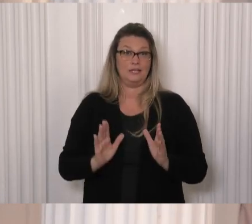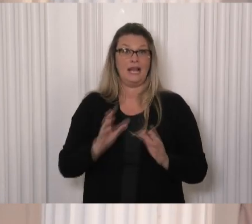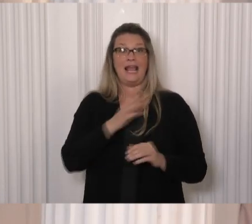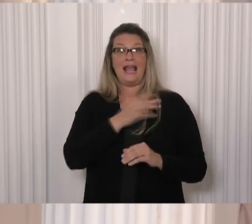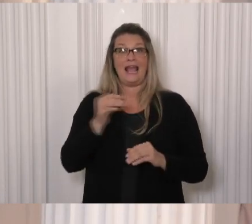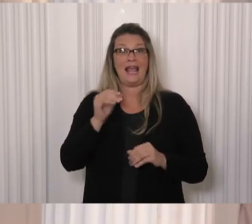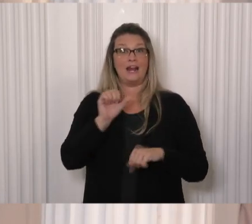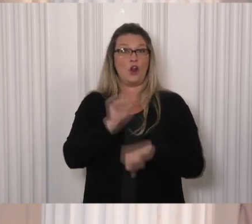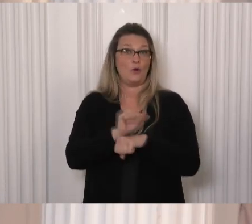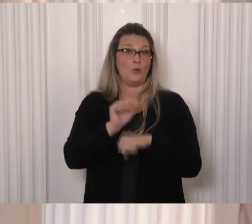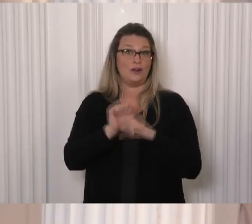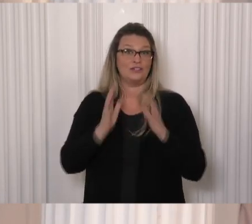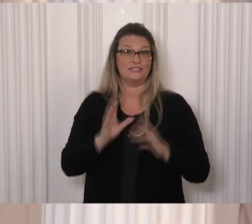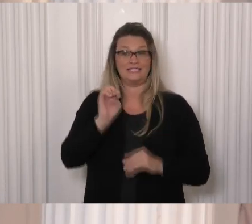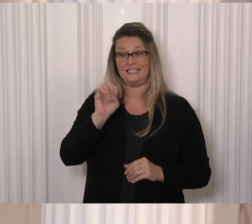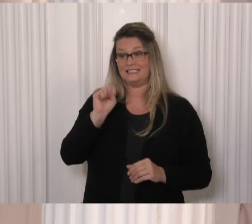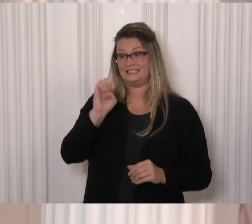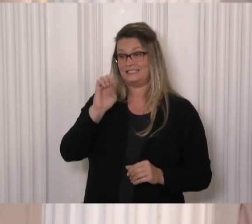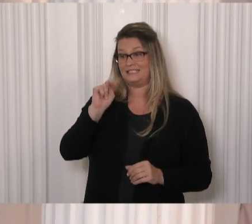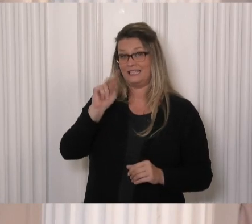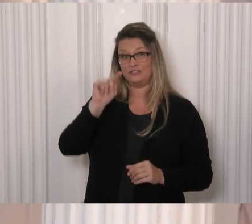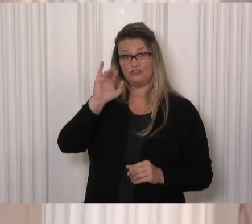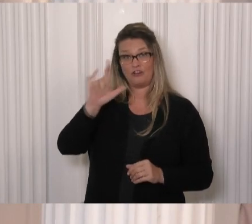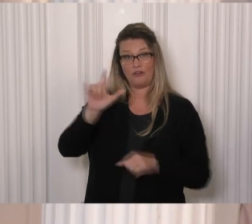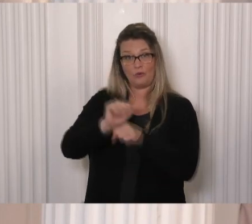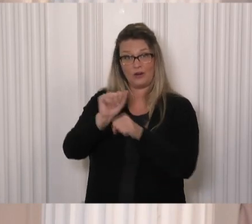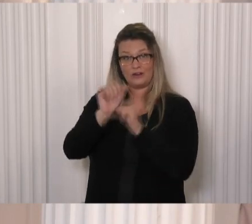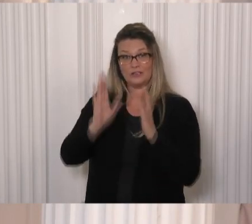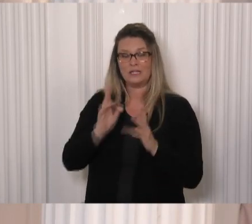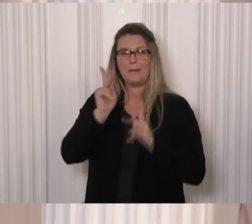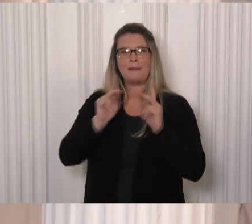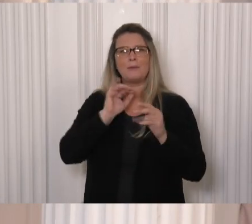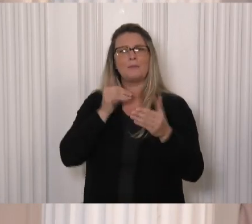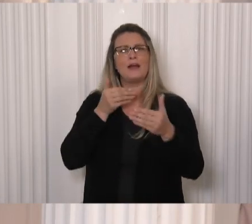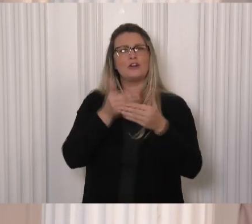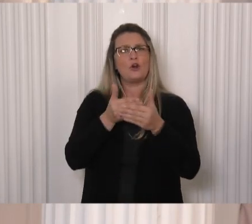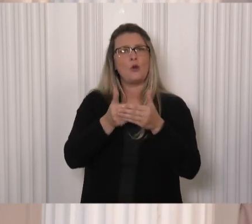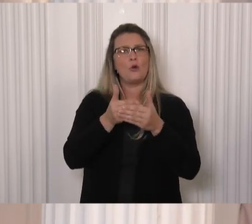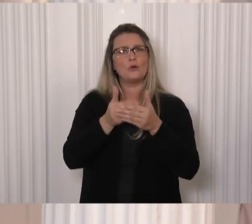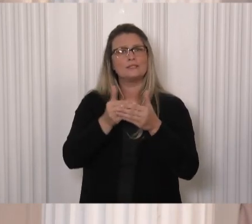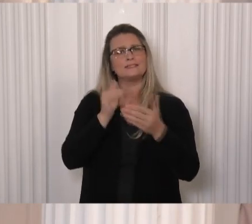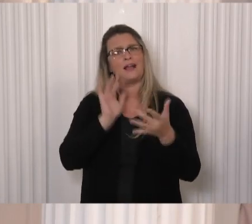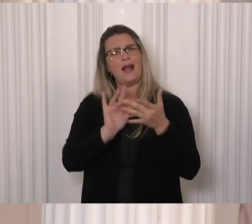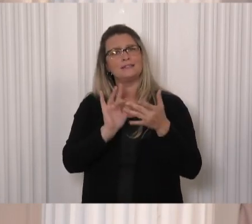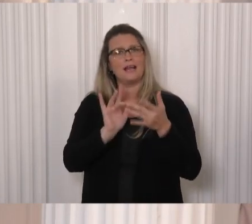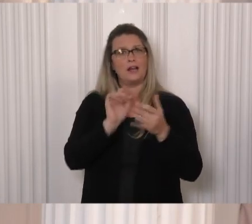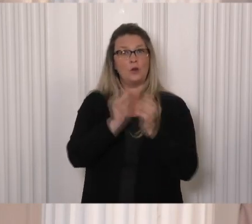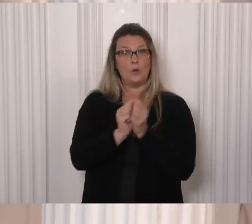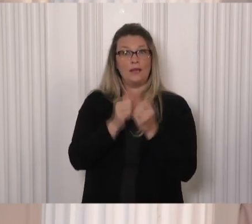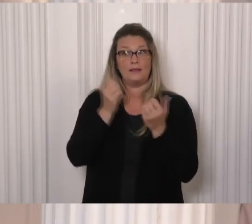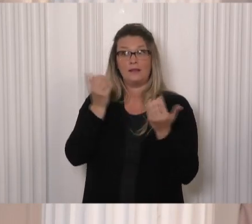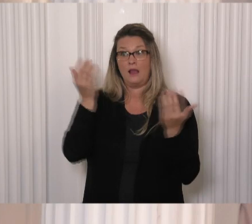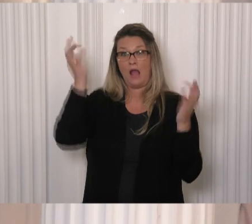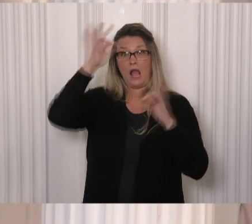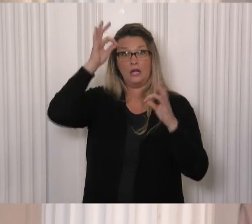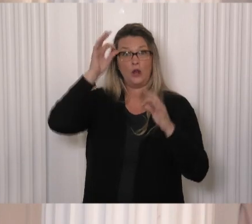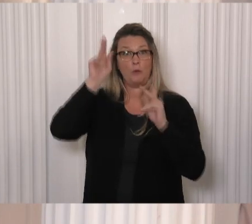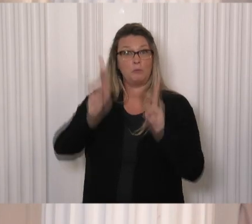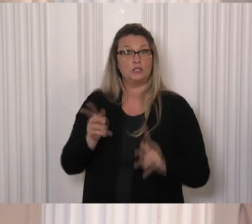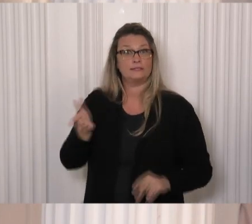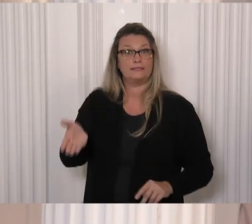service workers, folks that have been in close contact with a known case that we are working